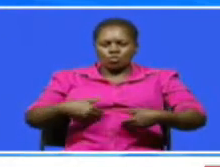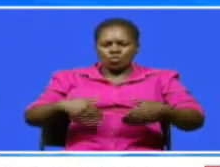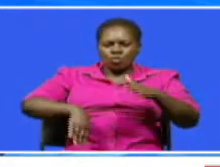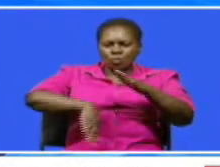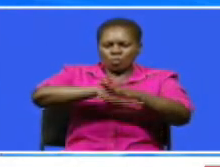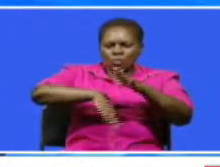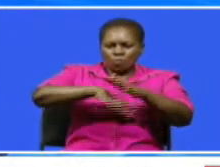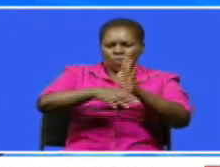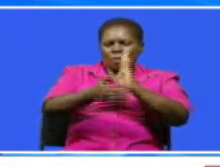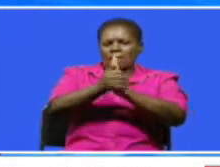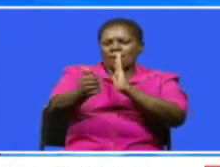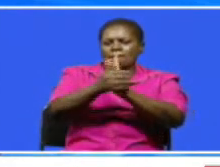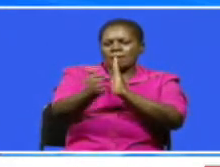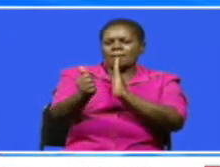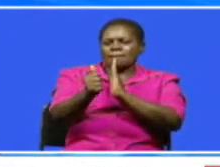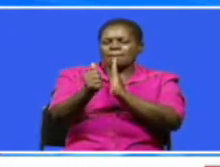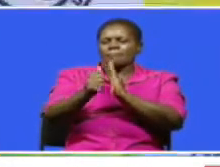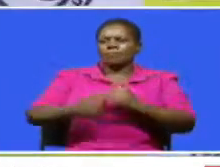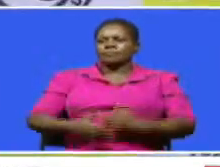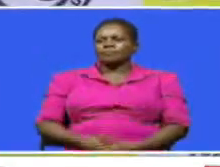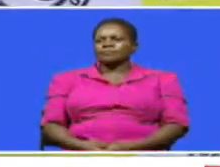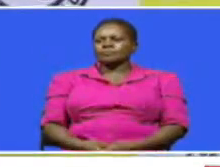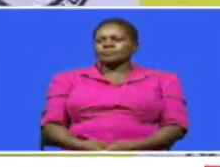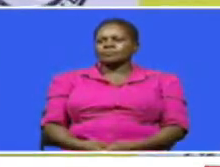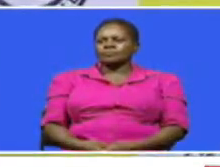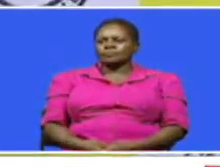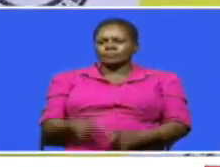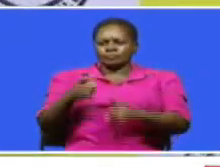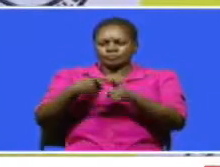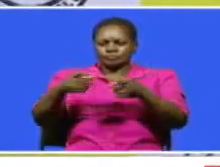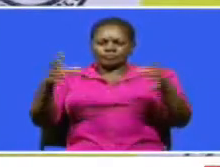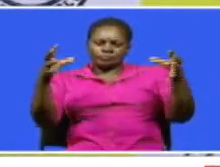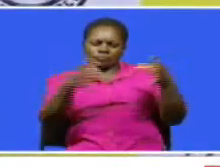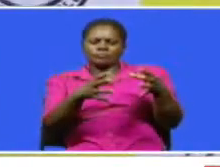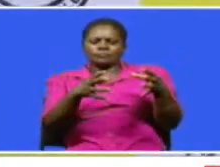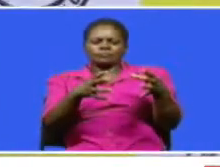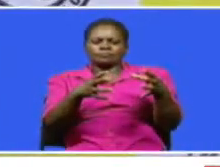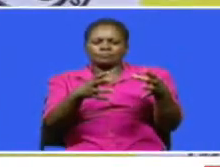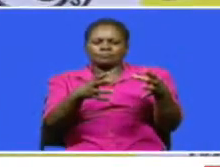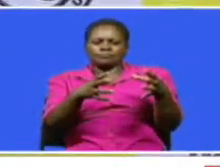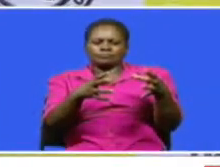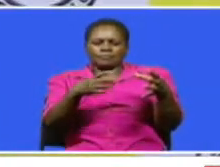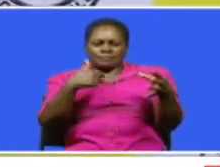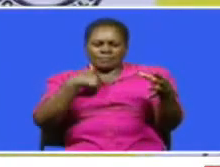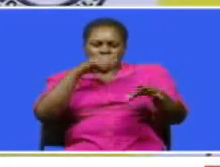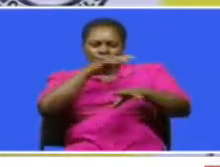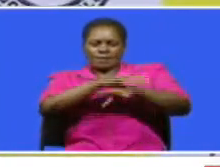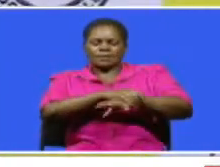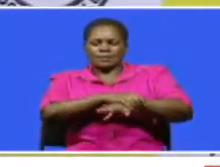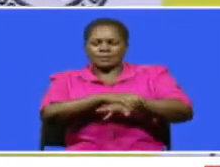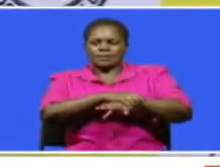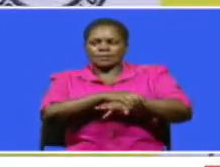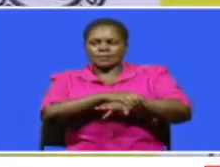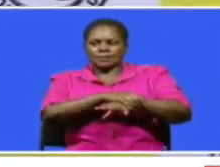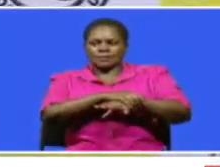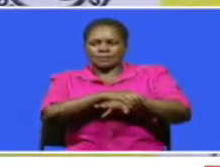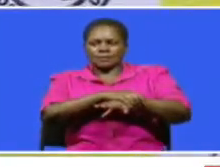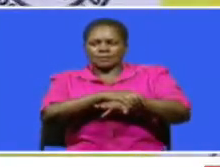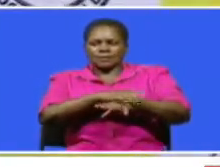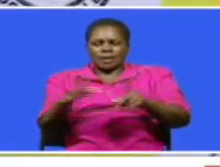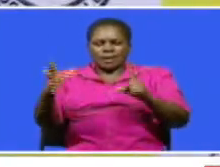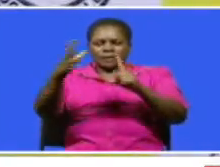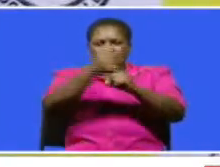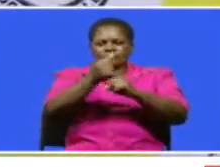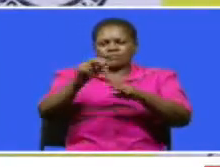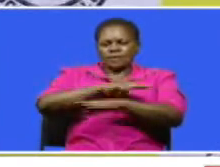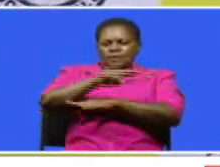youth development structures. I think from this club is where I got the step towards